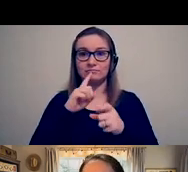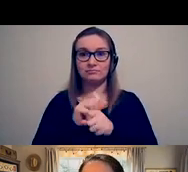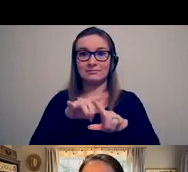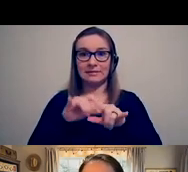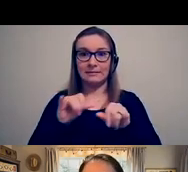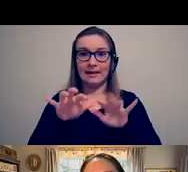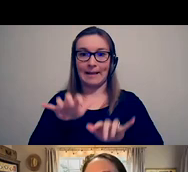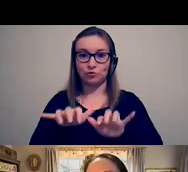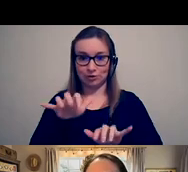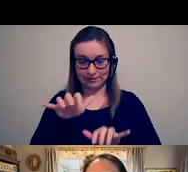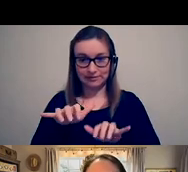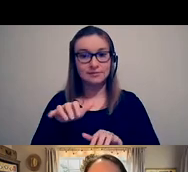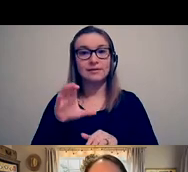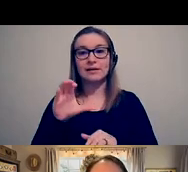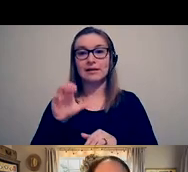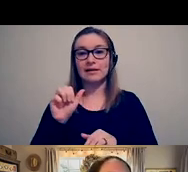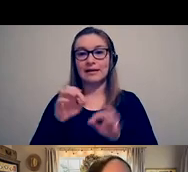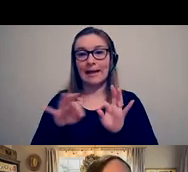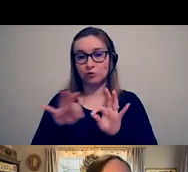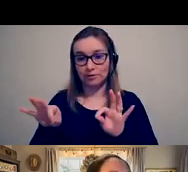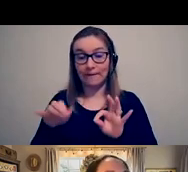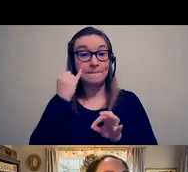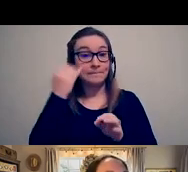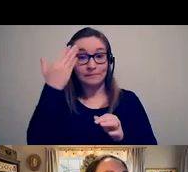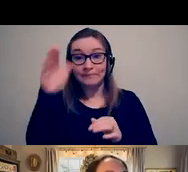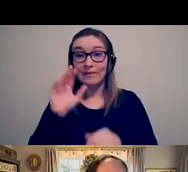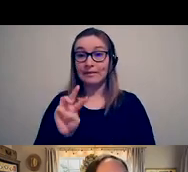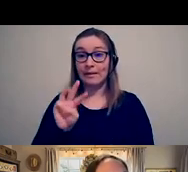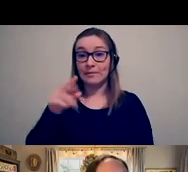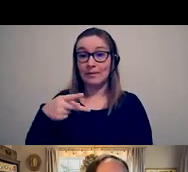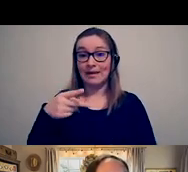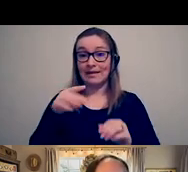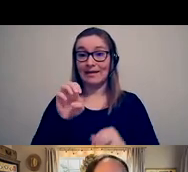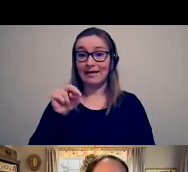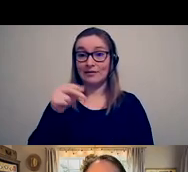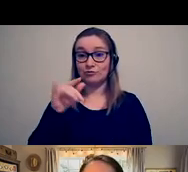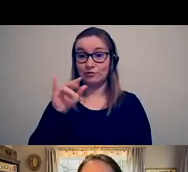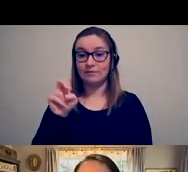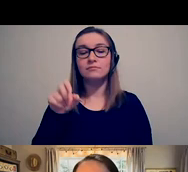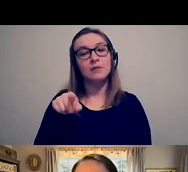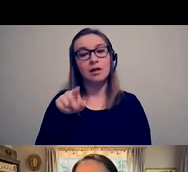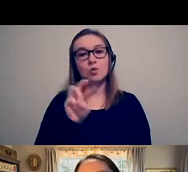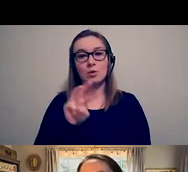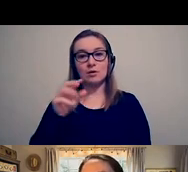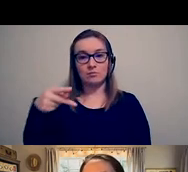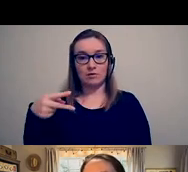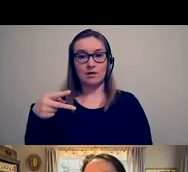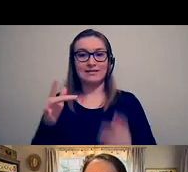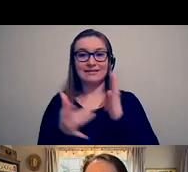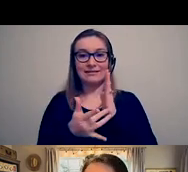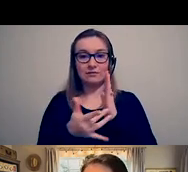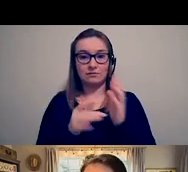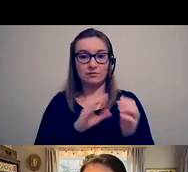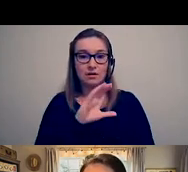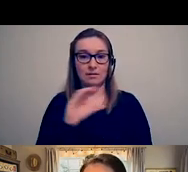is super important. If you're not familiar with WP Engine, they are a WordPress technology company. They own